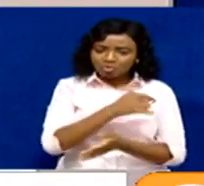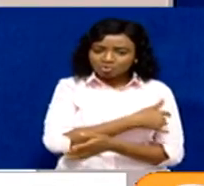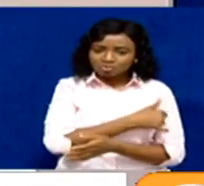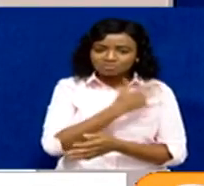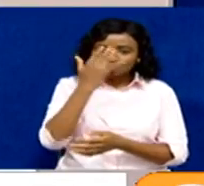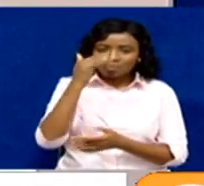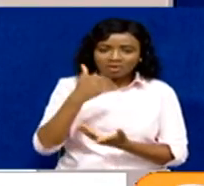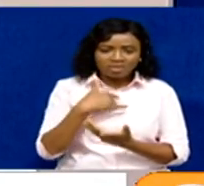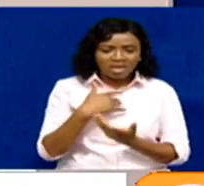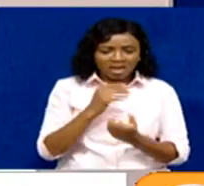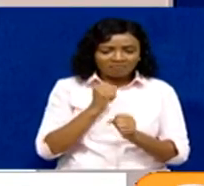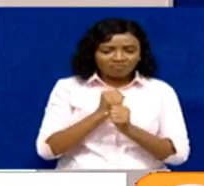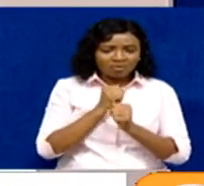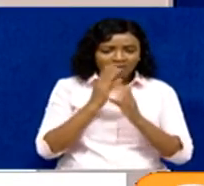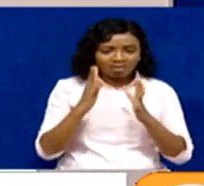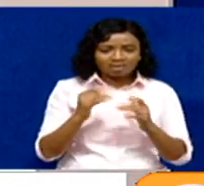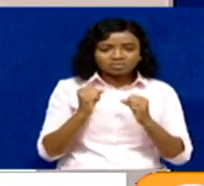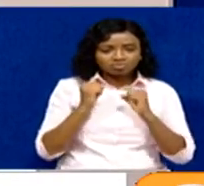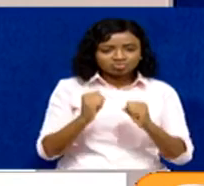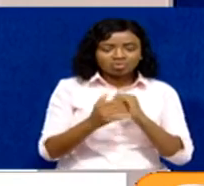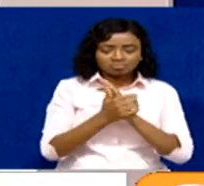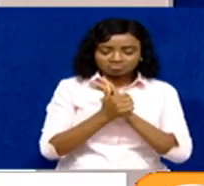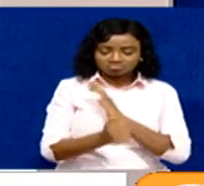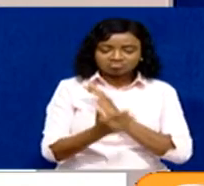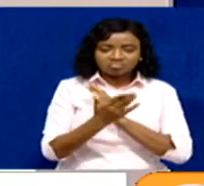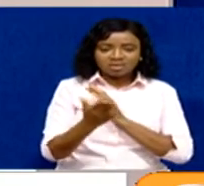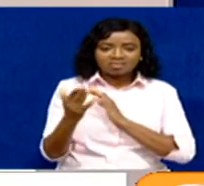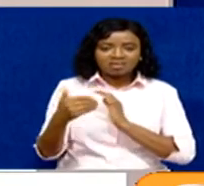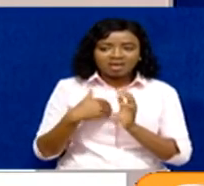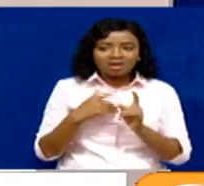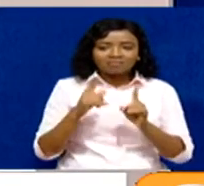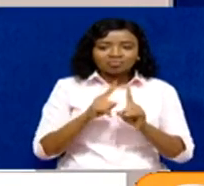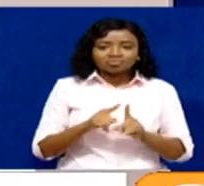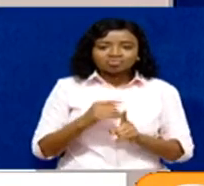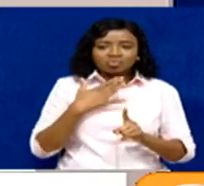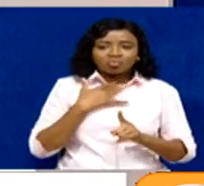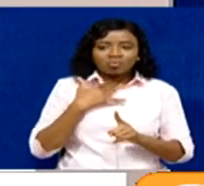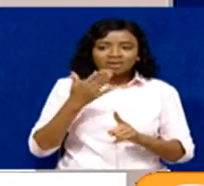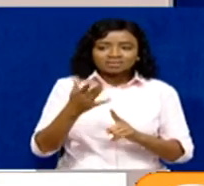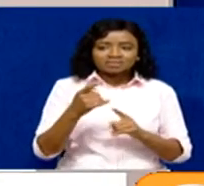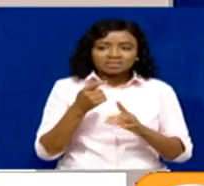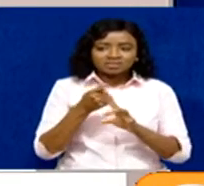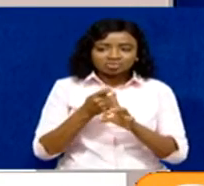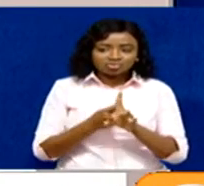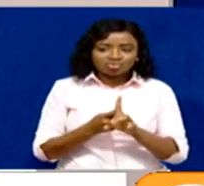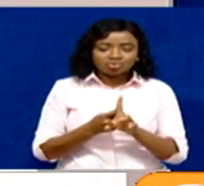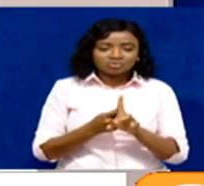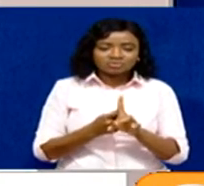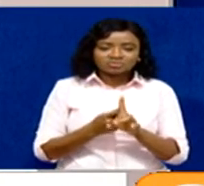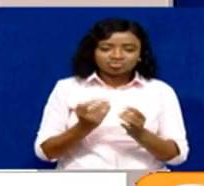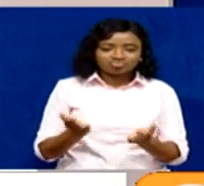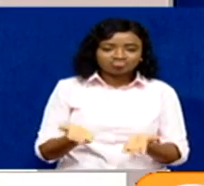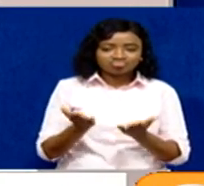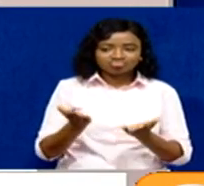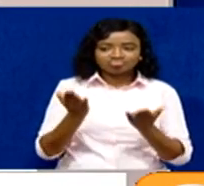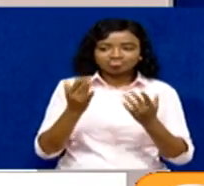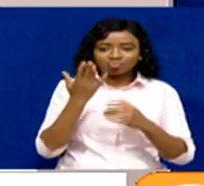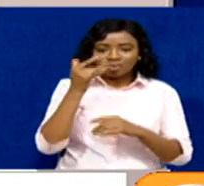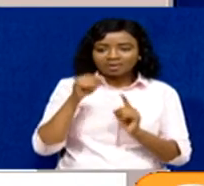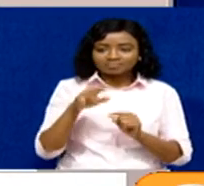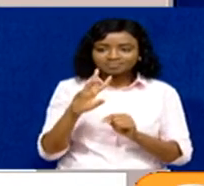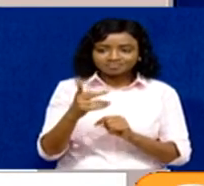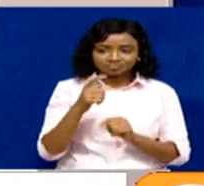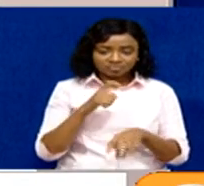fine personnel, and also we are trying to make the equipment also, you know, be good. This is the second time